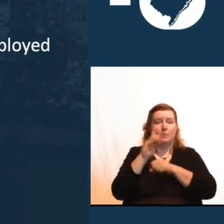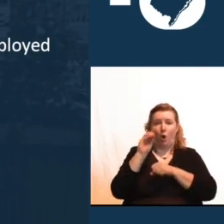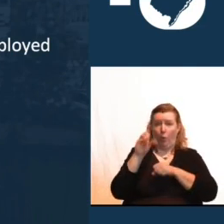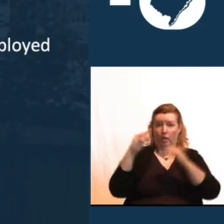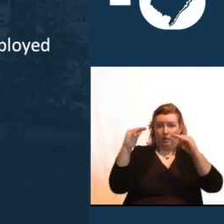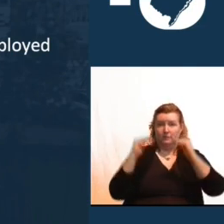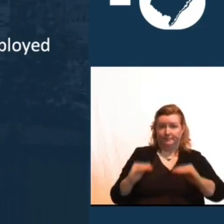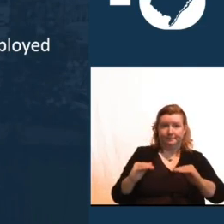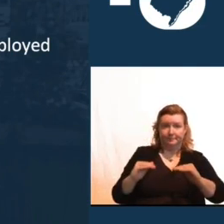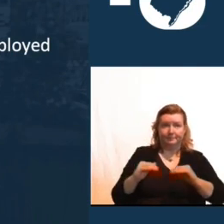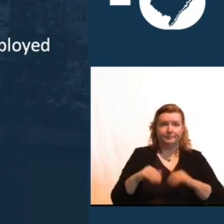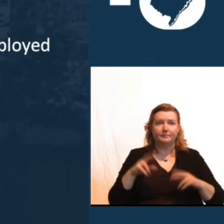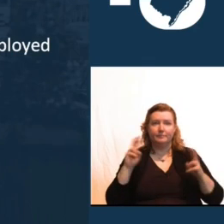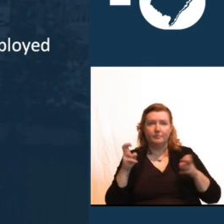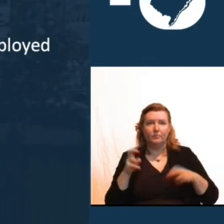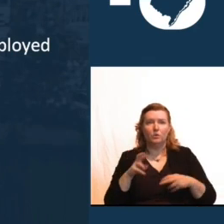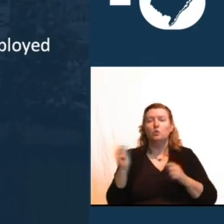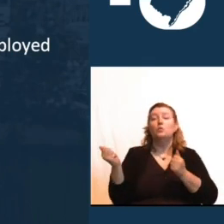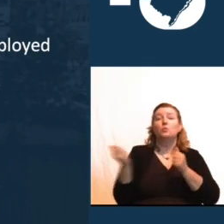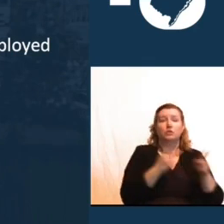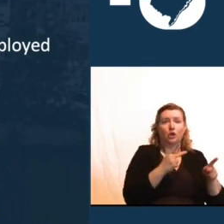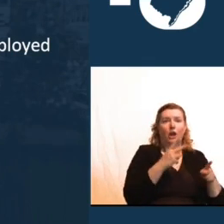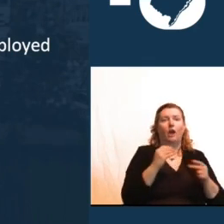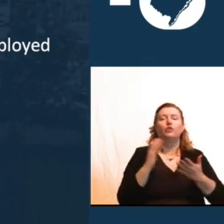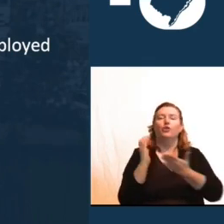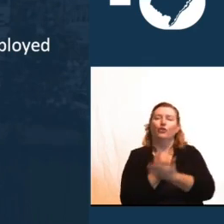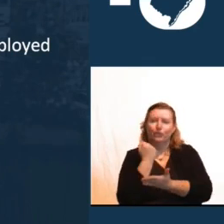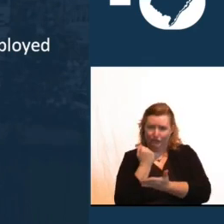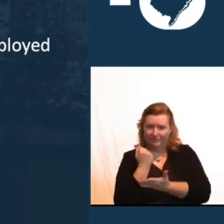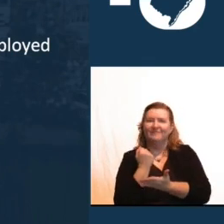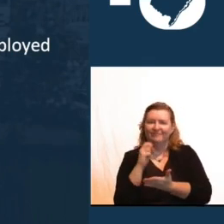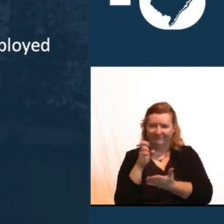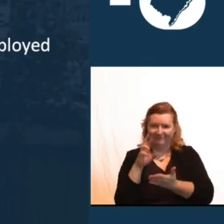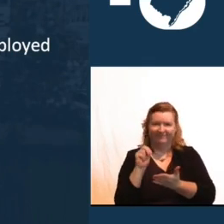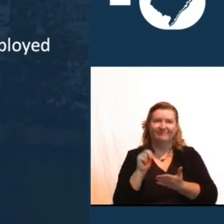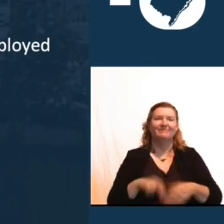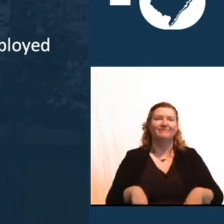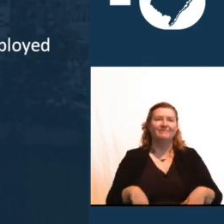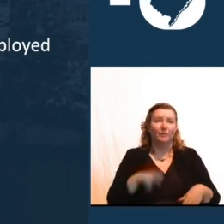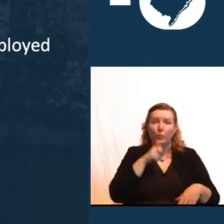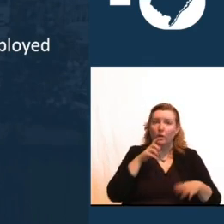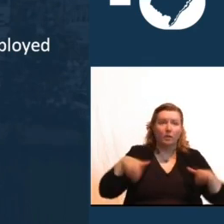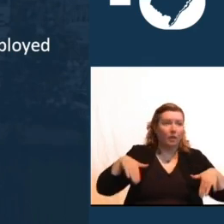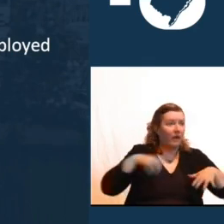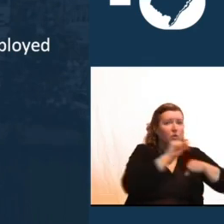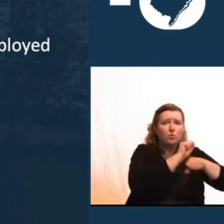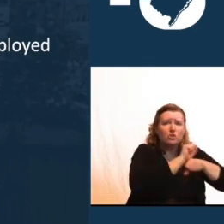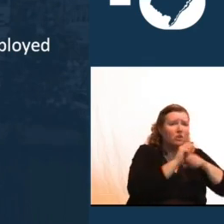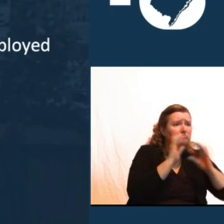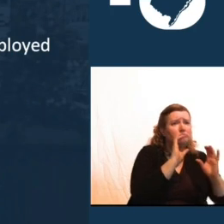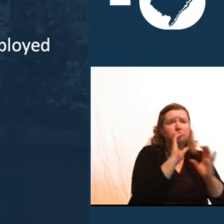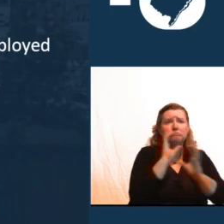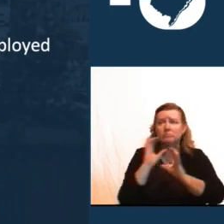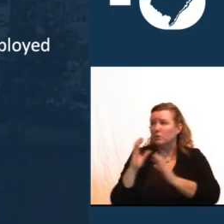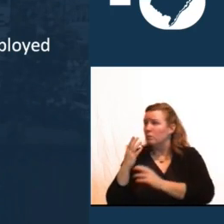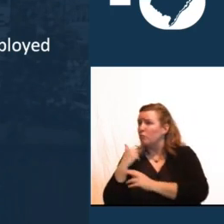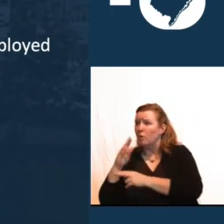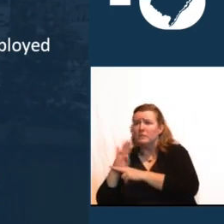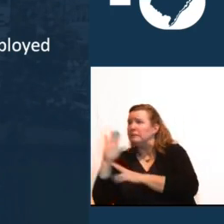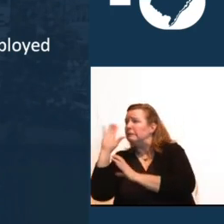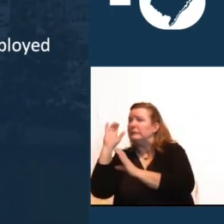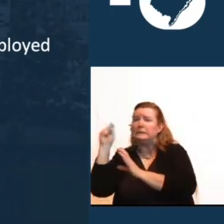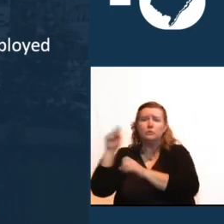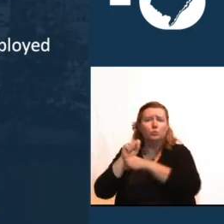small businesses looking to fill the positions they need to fill, to grow, to thrive, and lead our